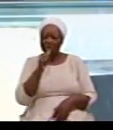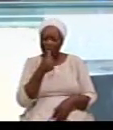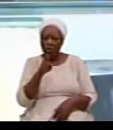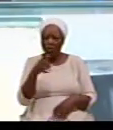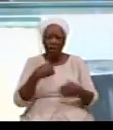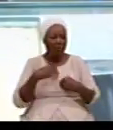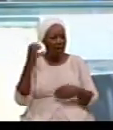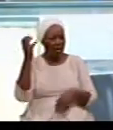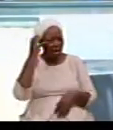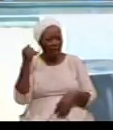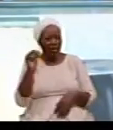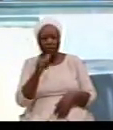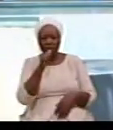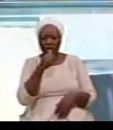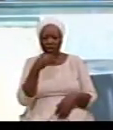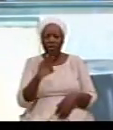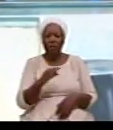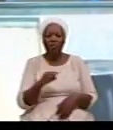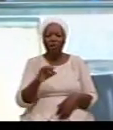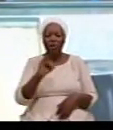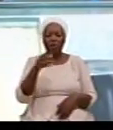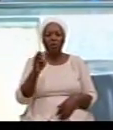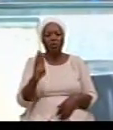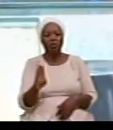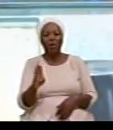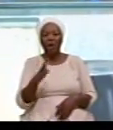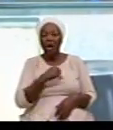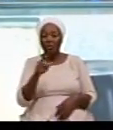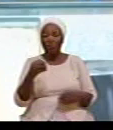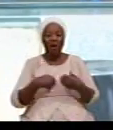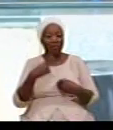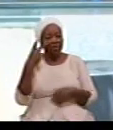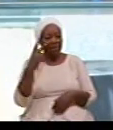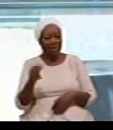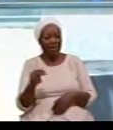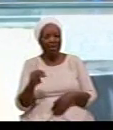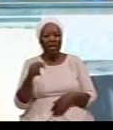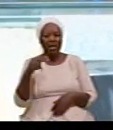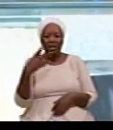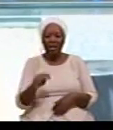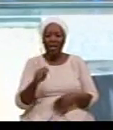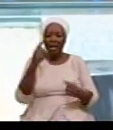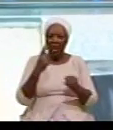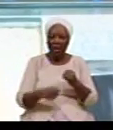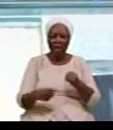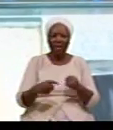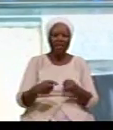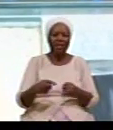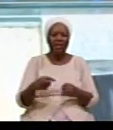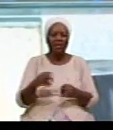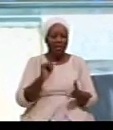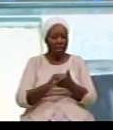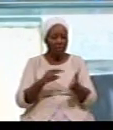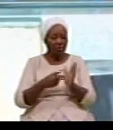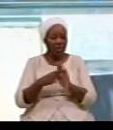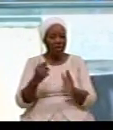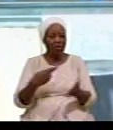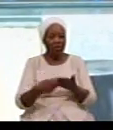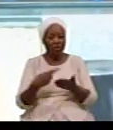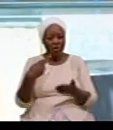the patience of Job. And you have seen the end, that means the outcome,